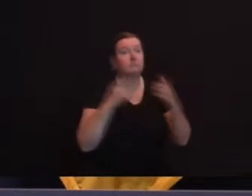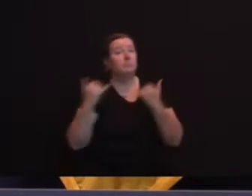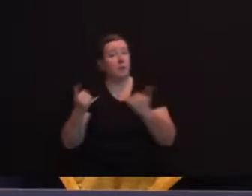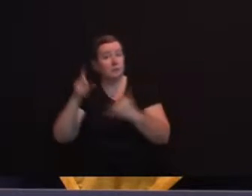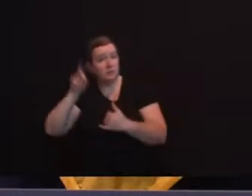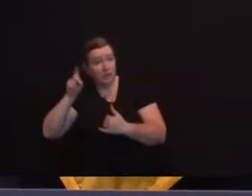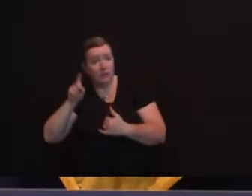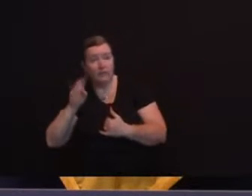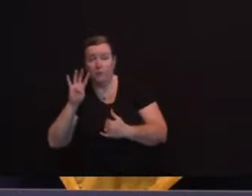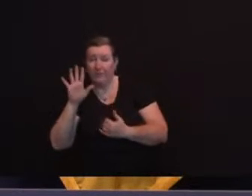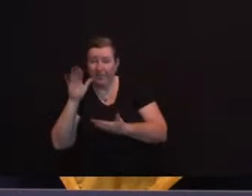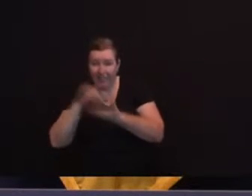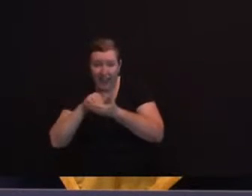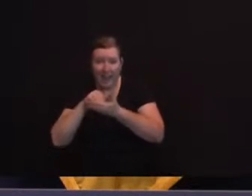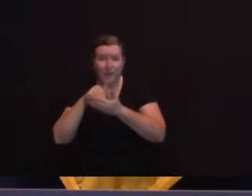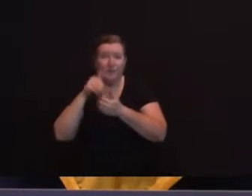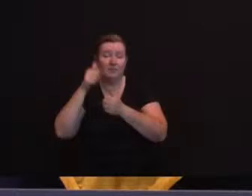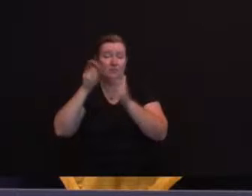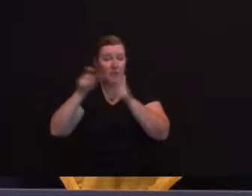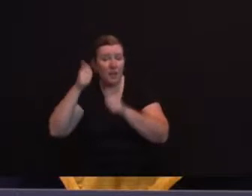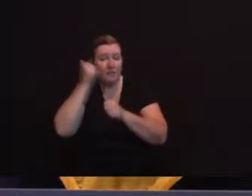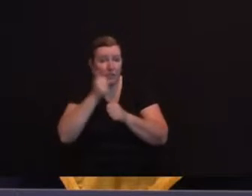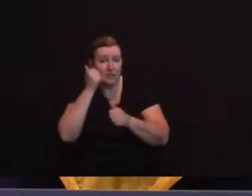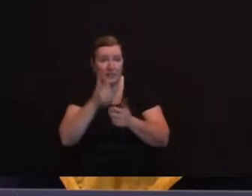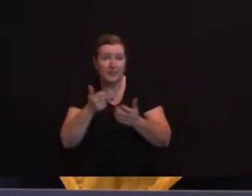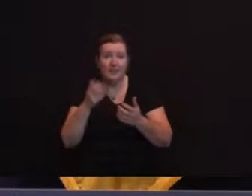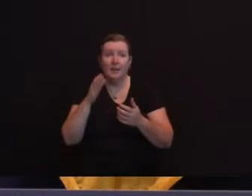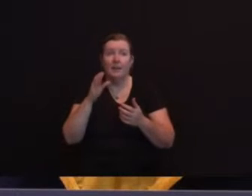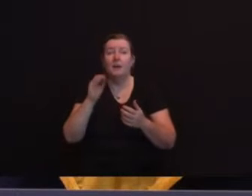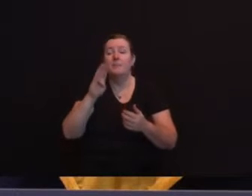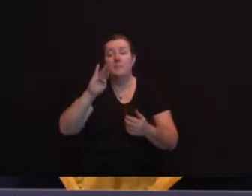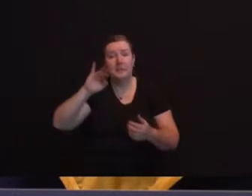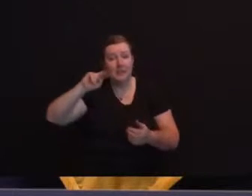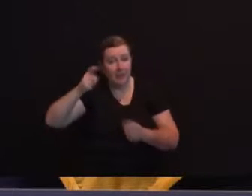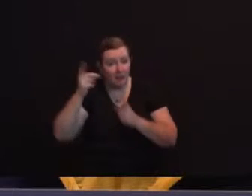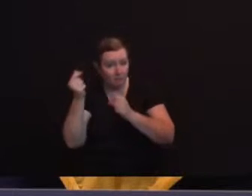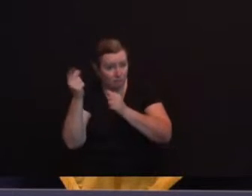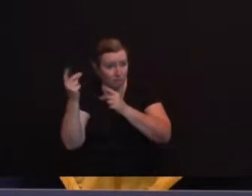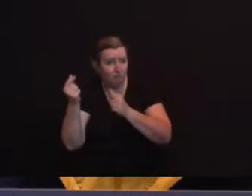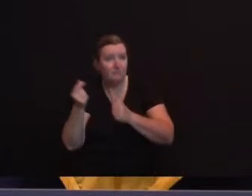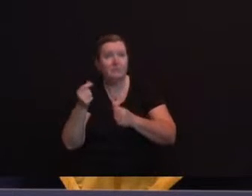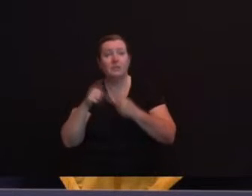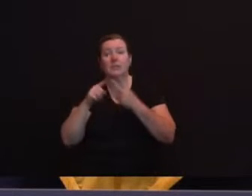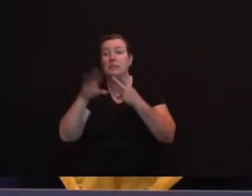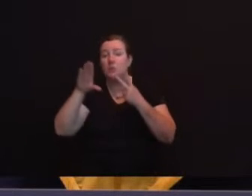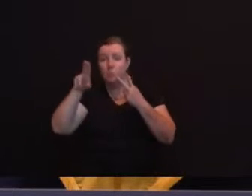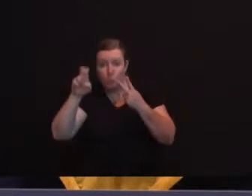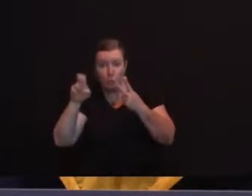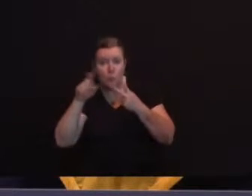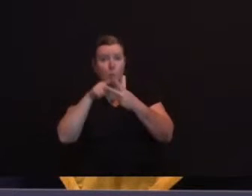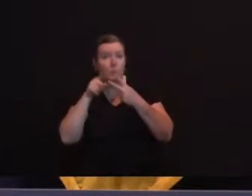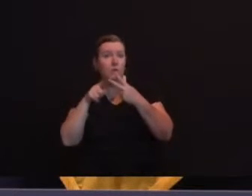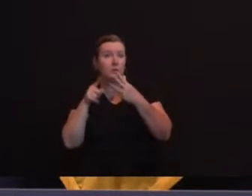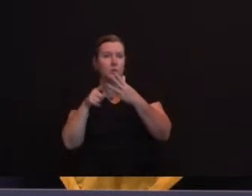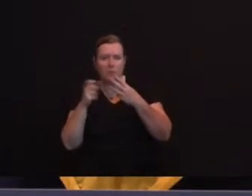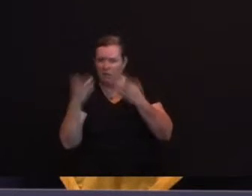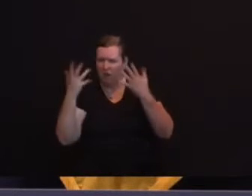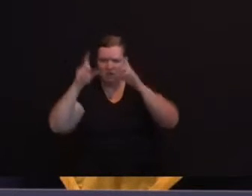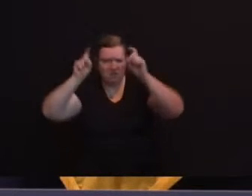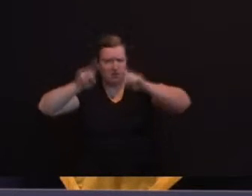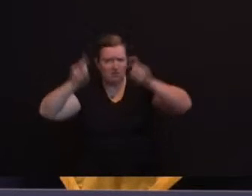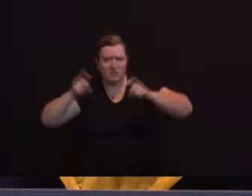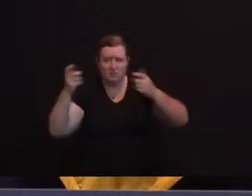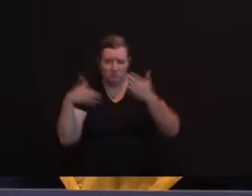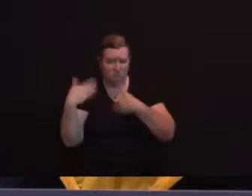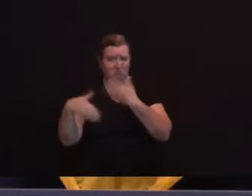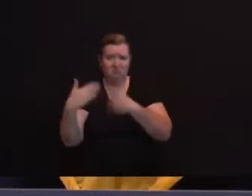45,000 plus the Binax, plus the Q coming on. We have a massive amount of testing capacity that we didn't have then. So